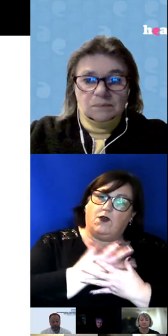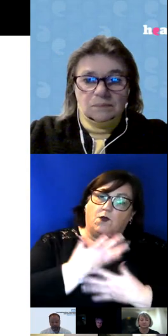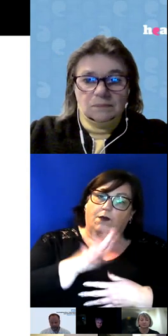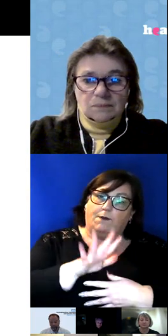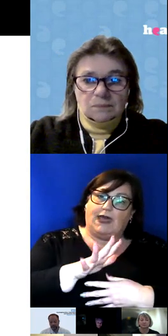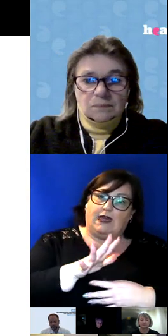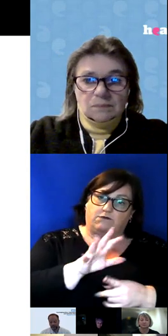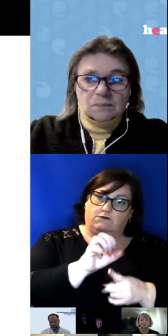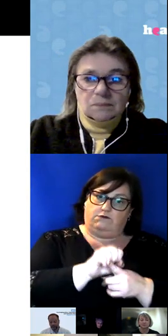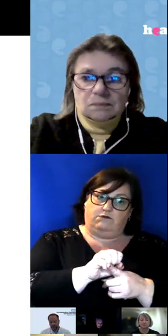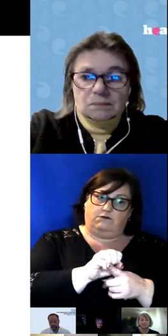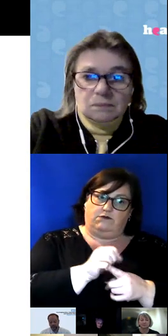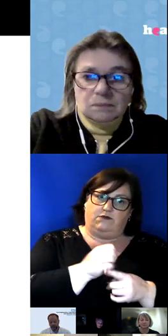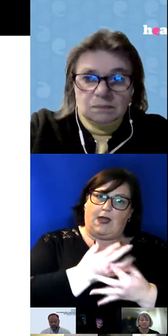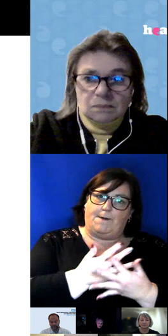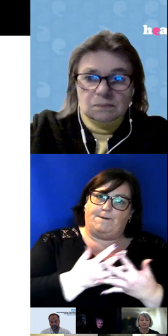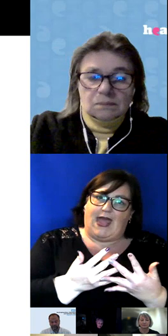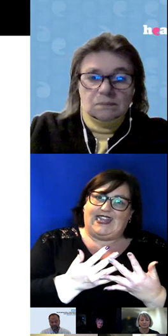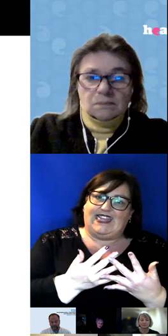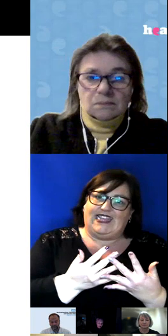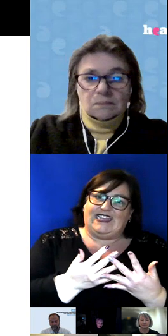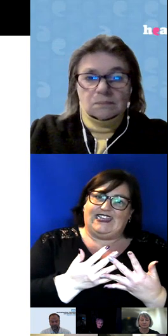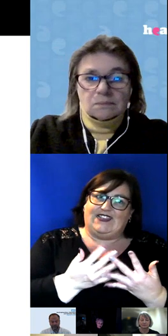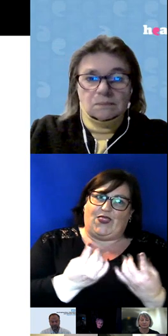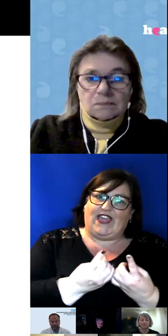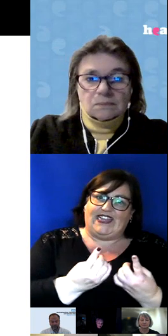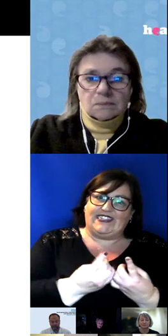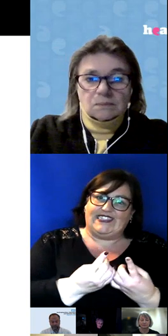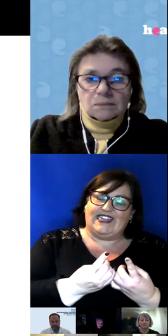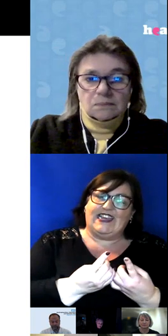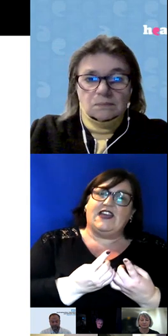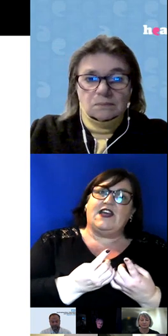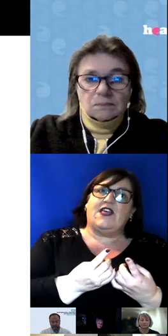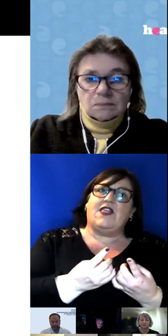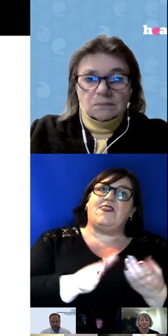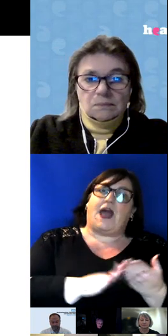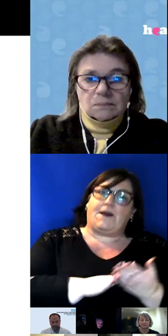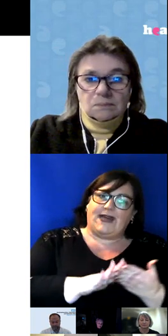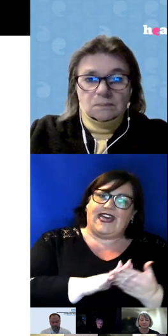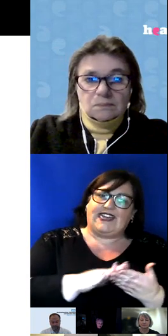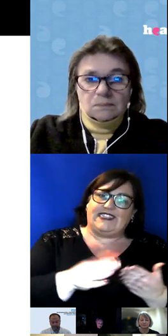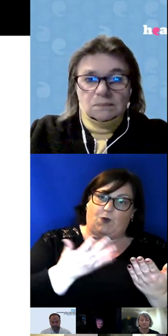a result of that, we were able to make recommendations